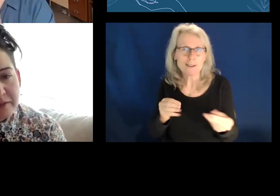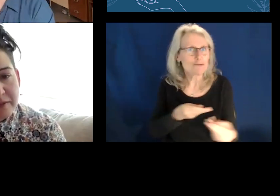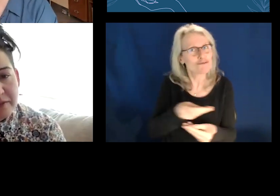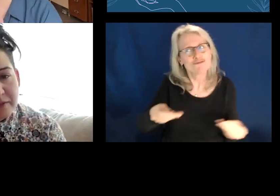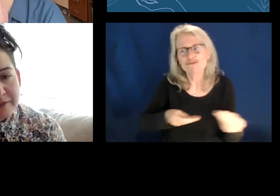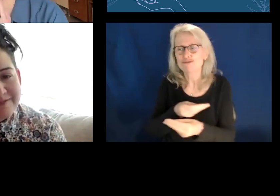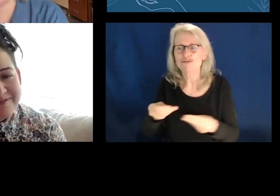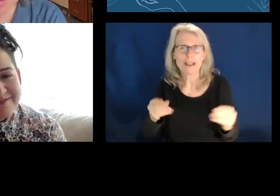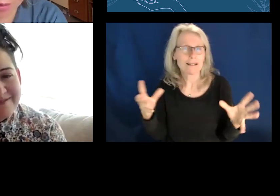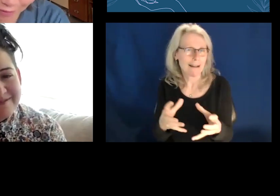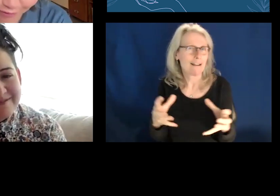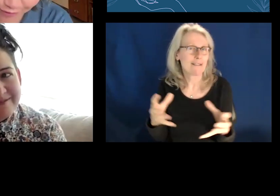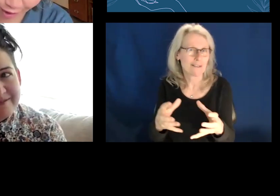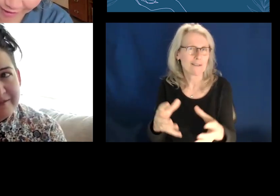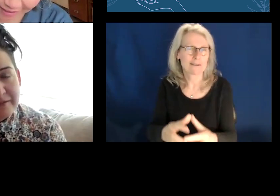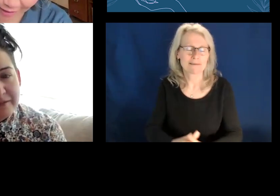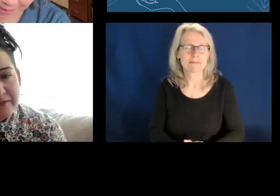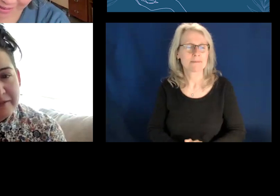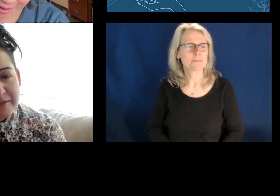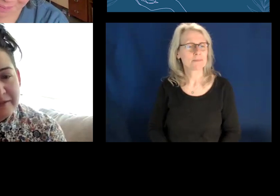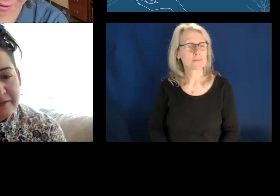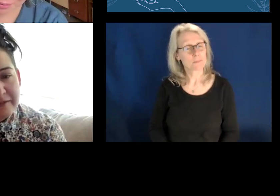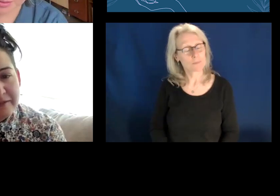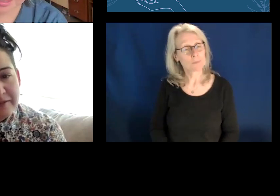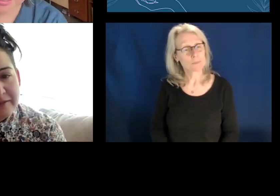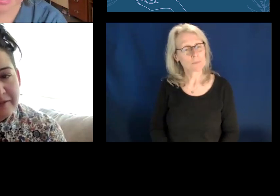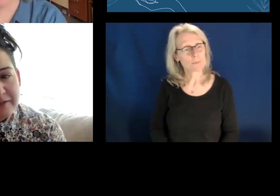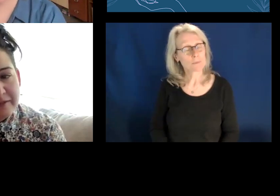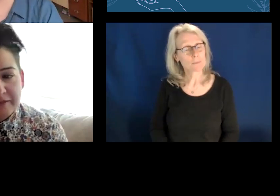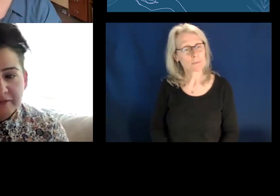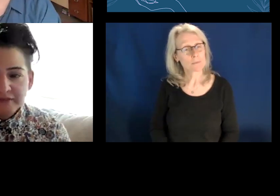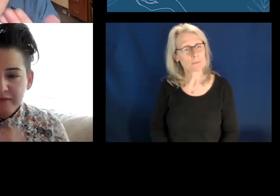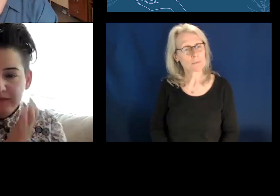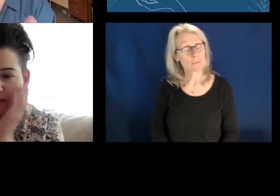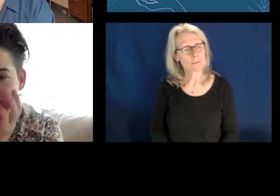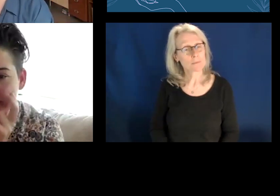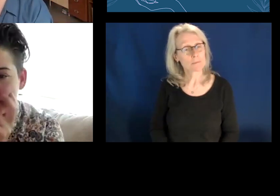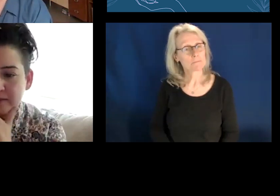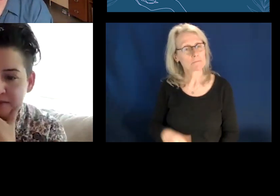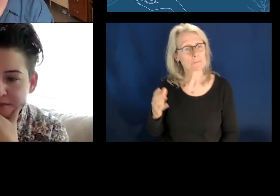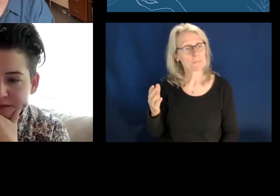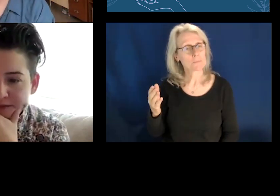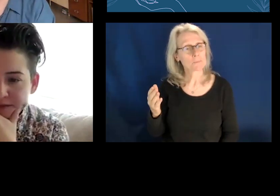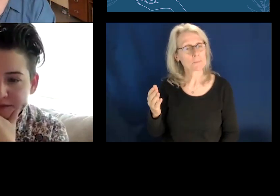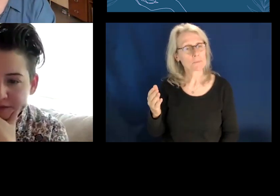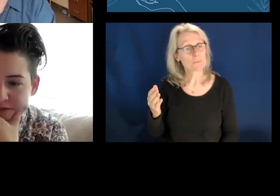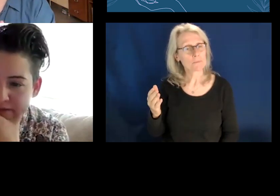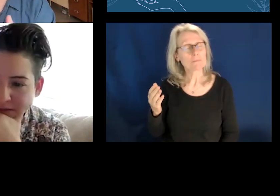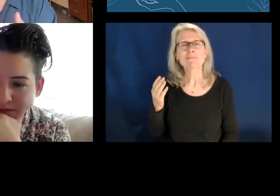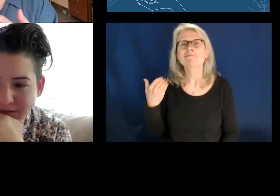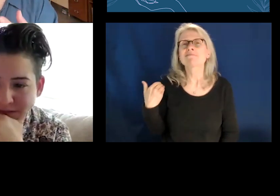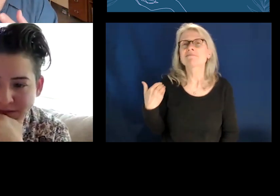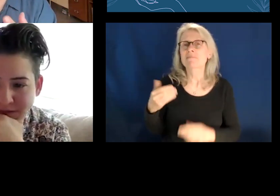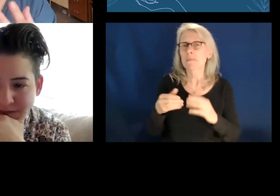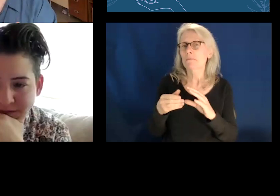Okay, so we've sort of talked a little bit about that this possible tension that can exist